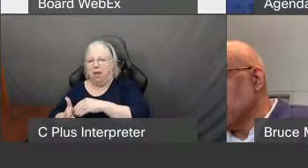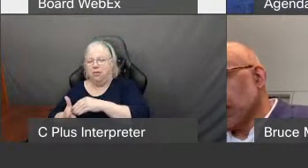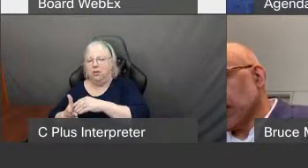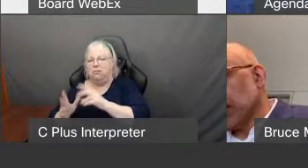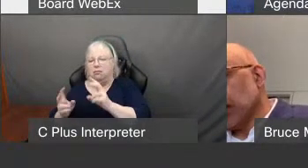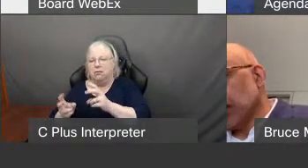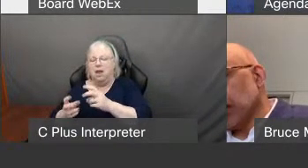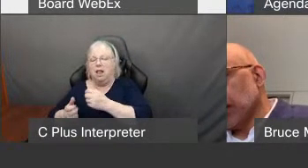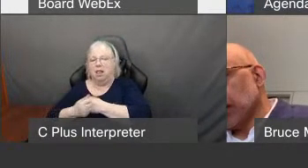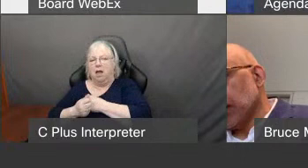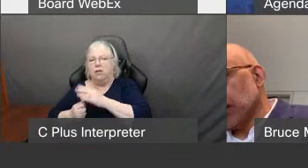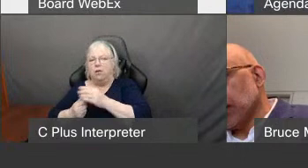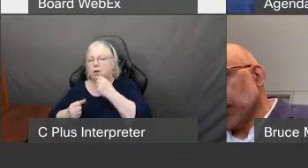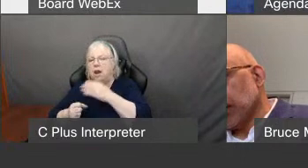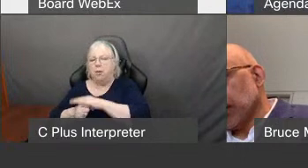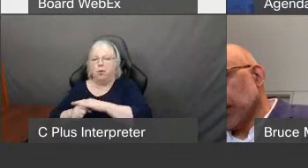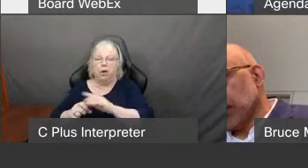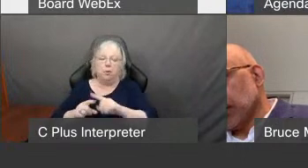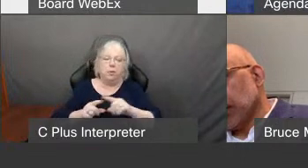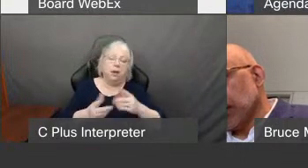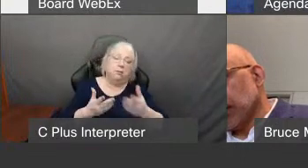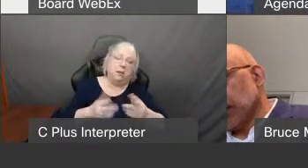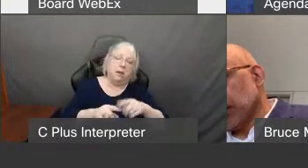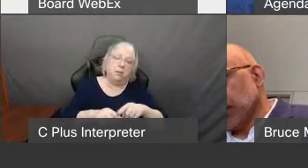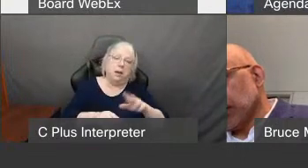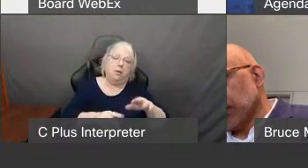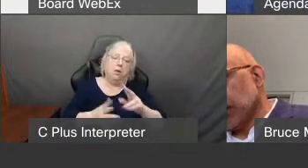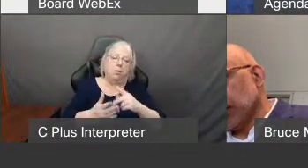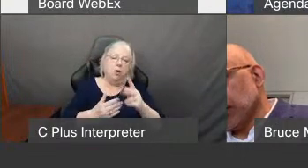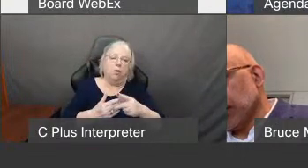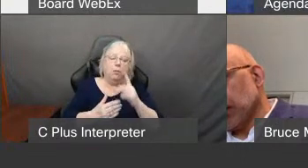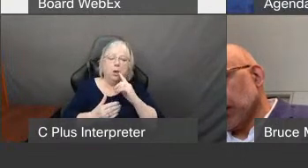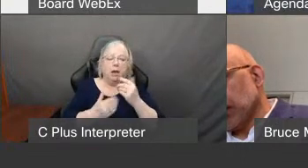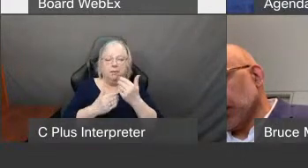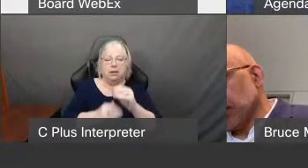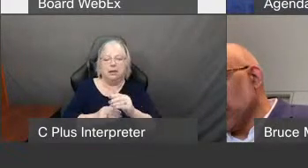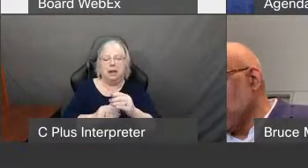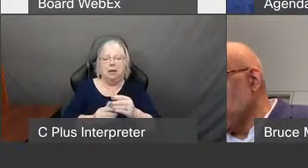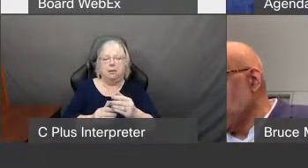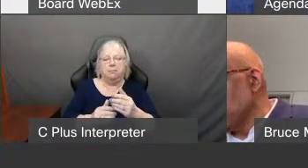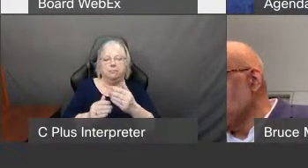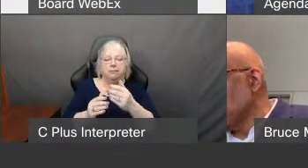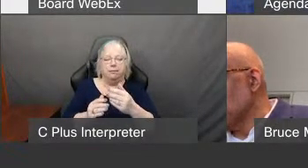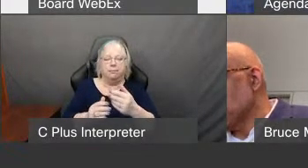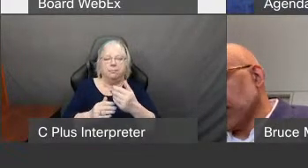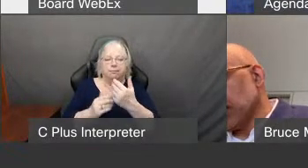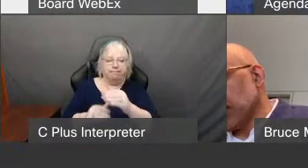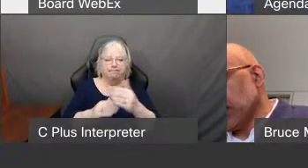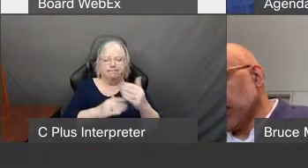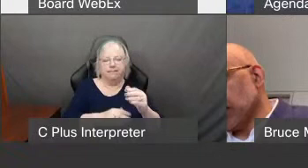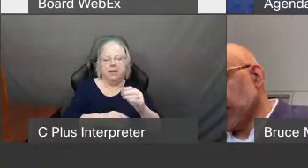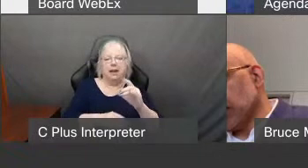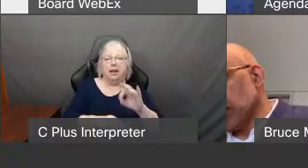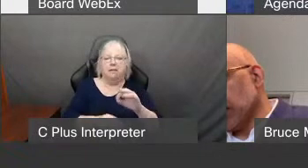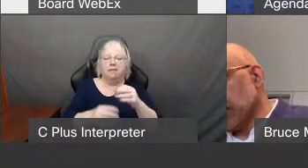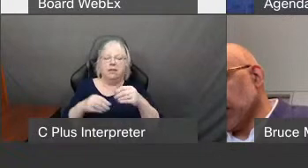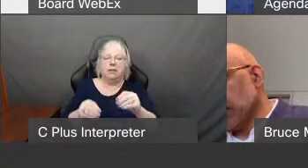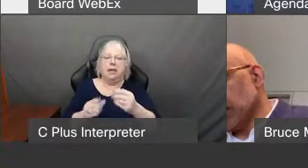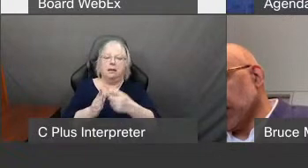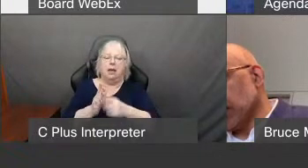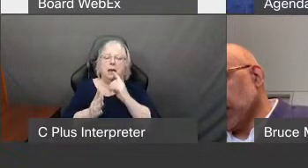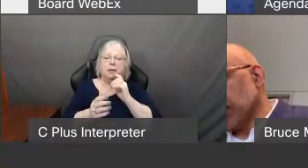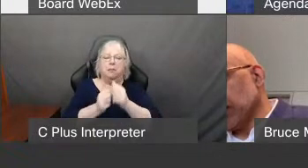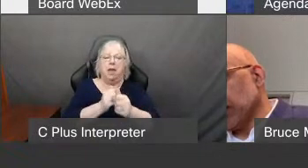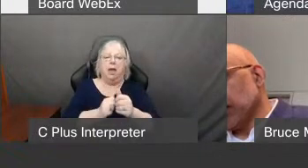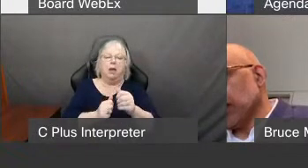between, depending on the program, and we'll have set parameters in place if the sales tax is passed, to